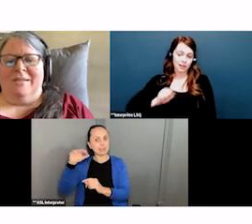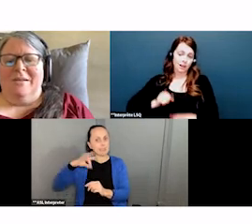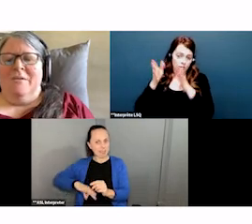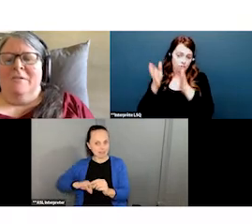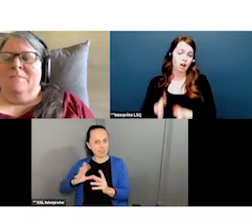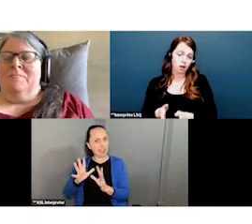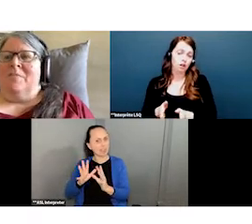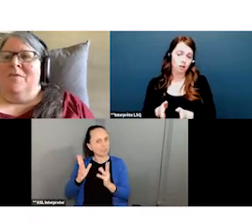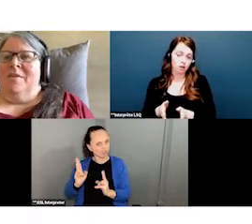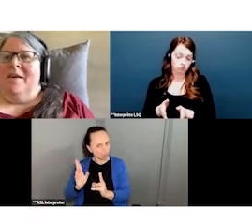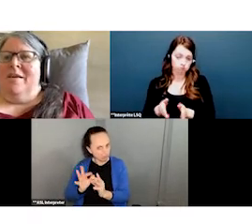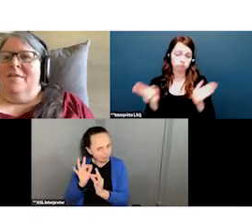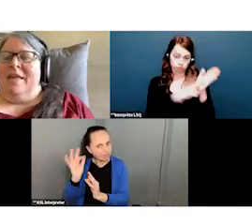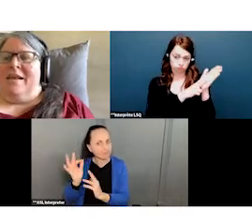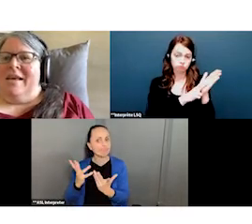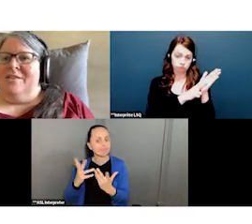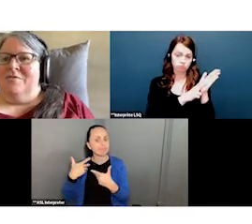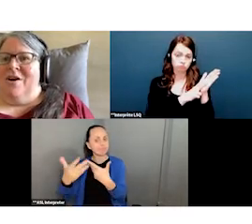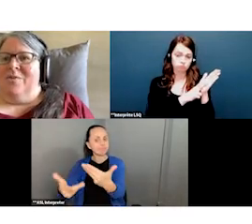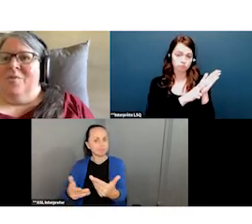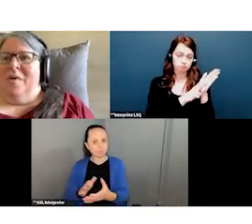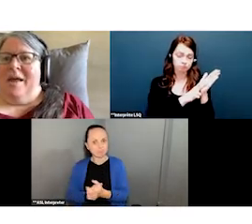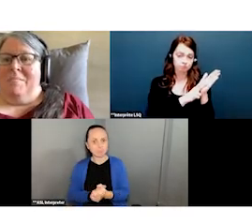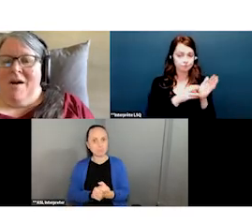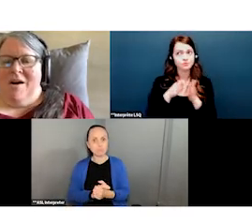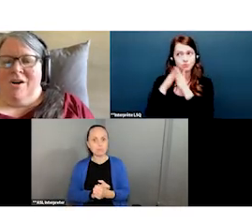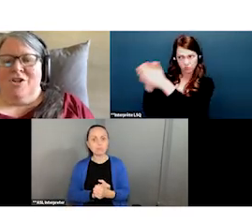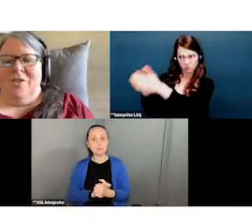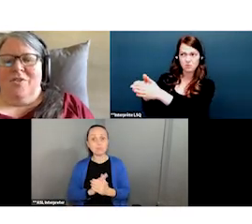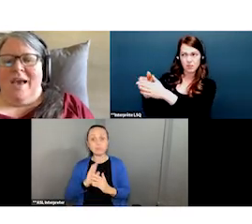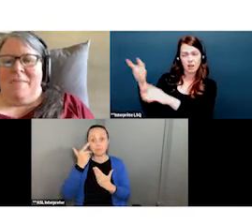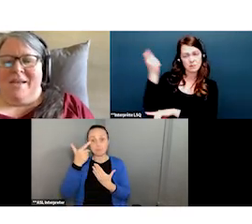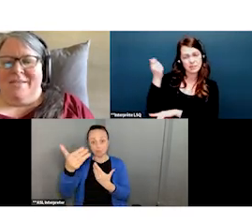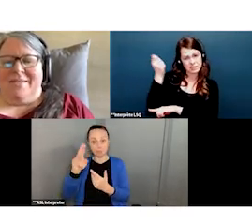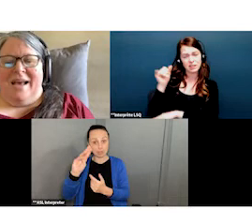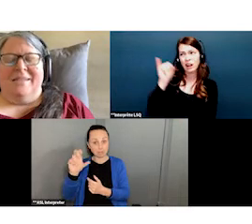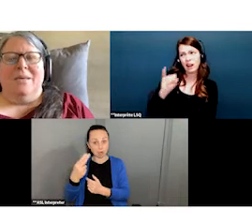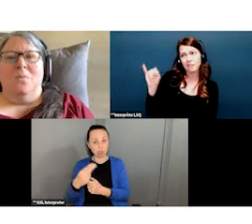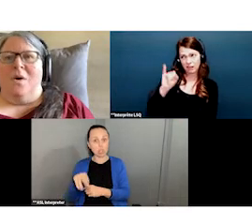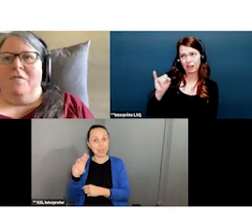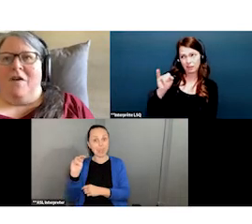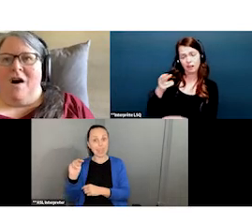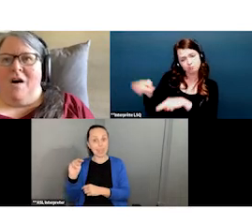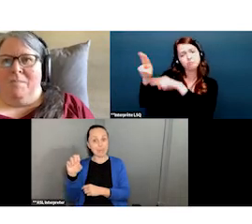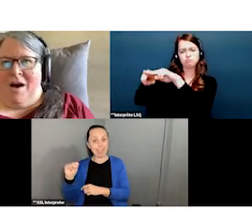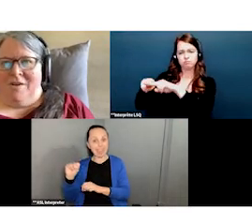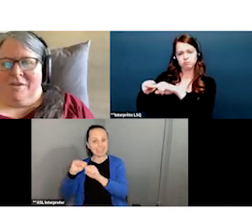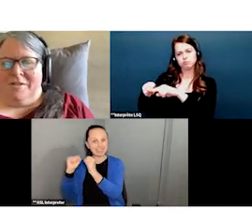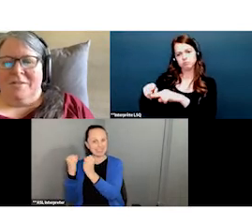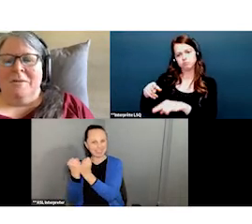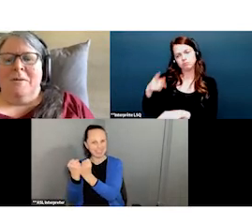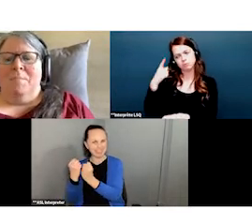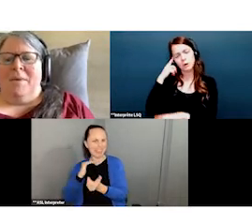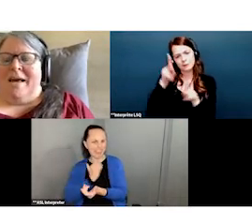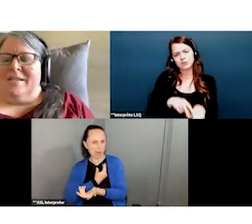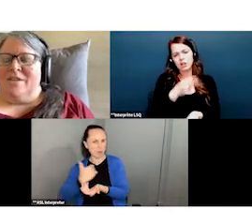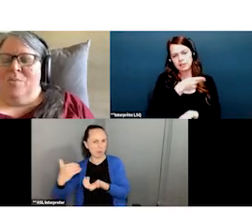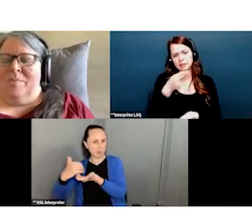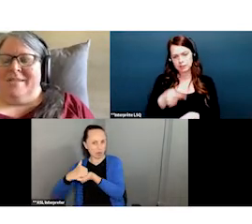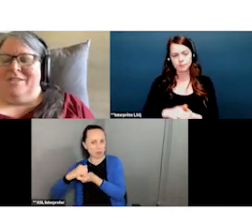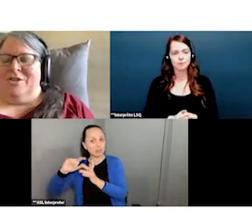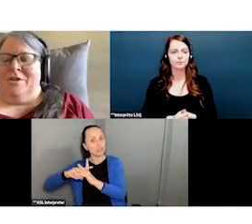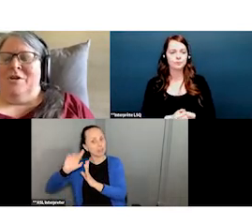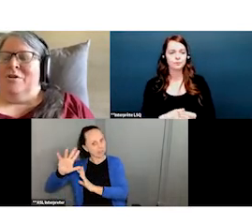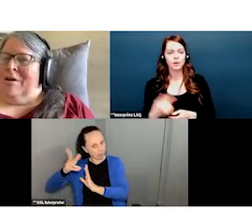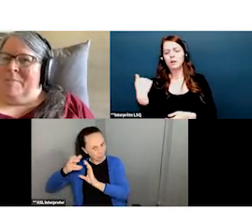fast-tracked. Then later on in March, the MS Society, one of our partners, began its